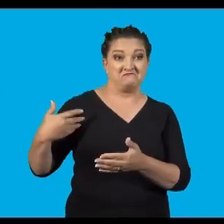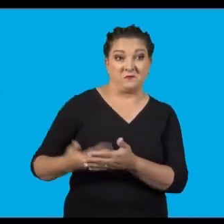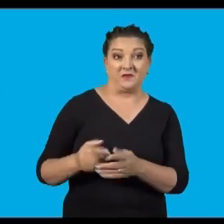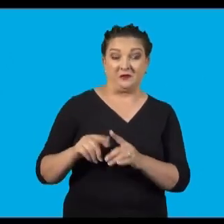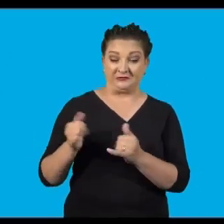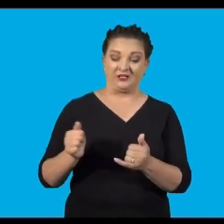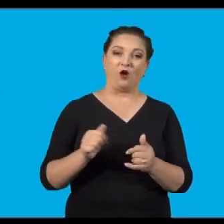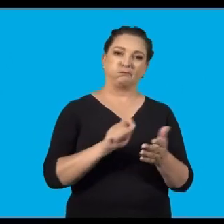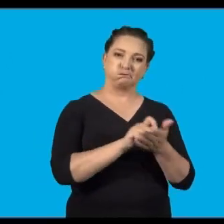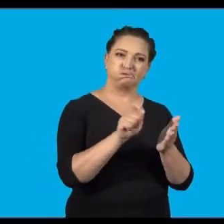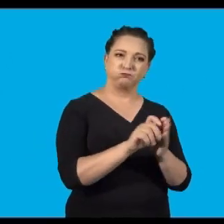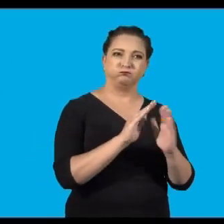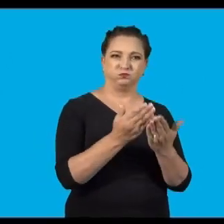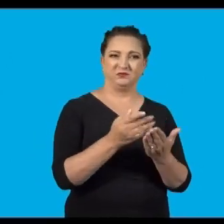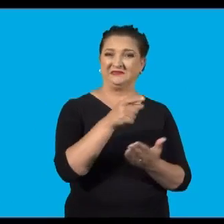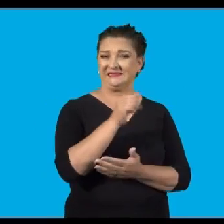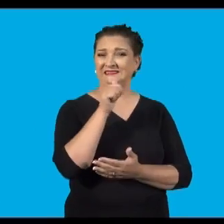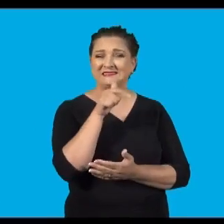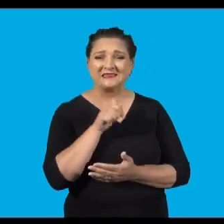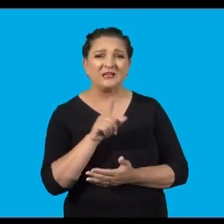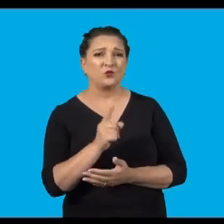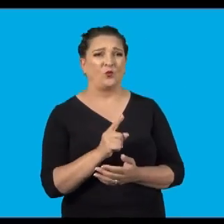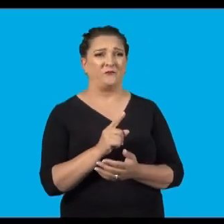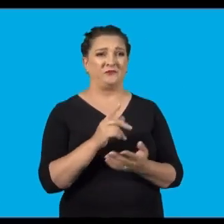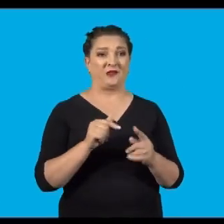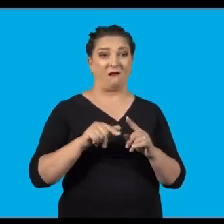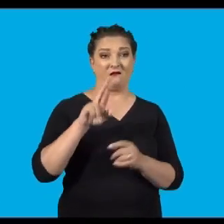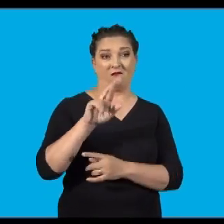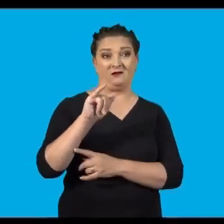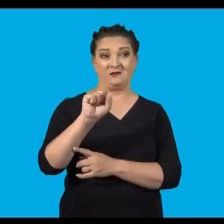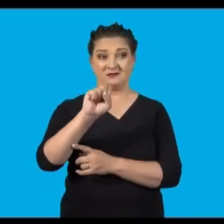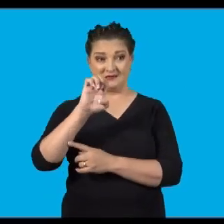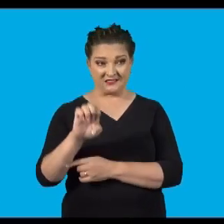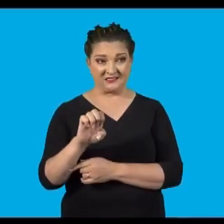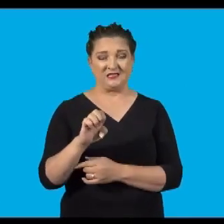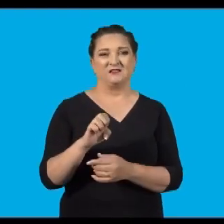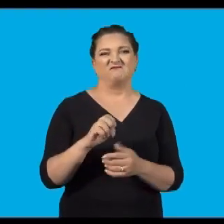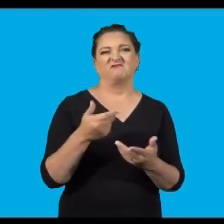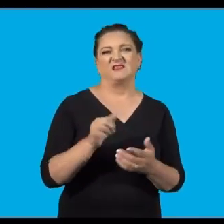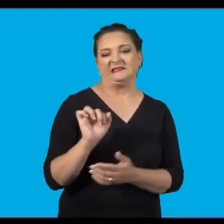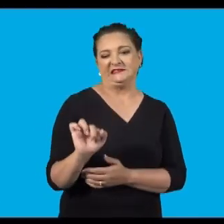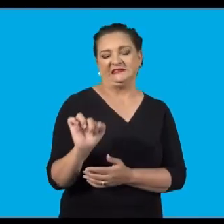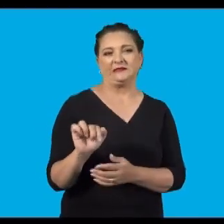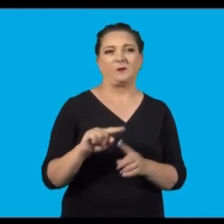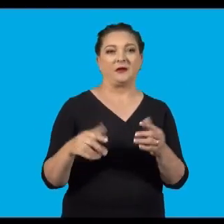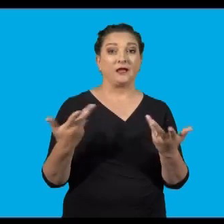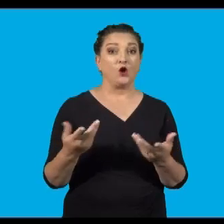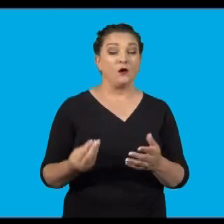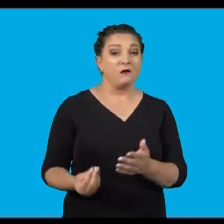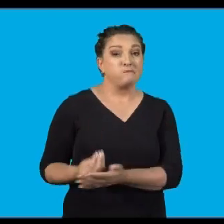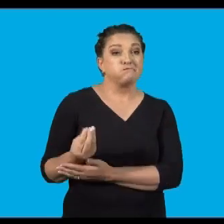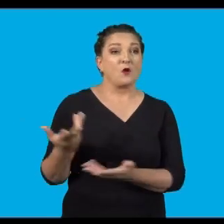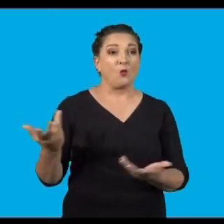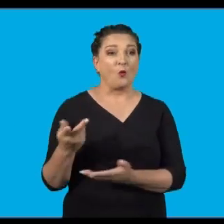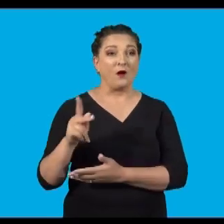his book, Rise, Kolisi details his successes on rugby and life. He describes his tough upbringing in Zwedi